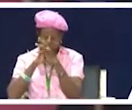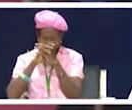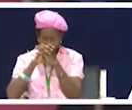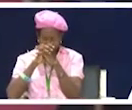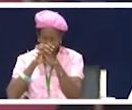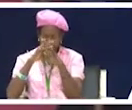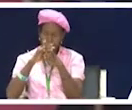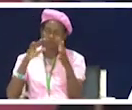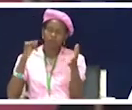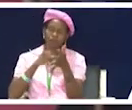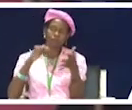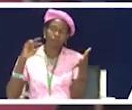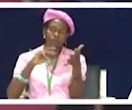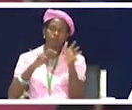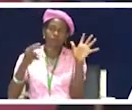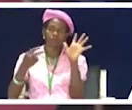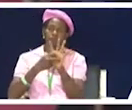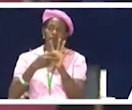It means